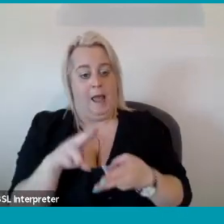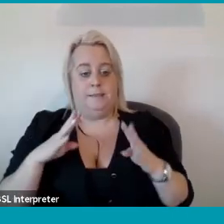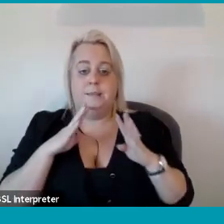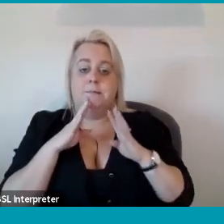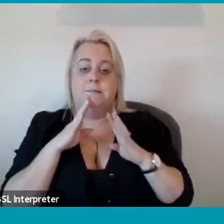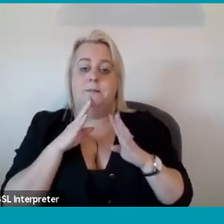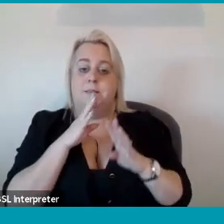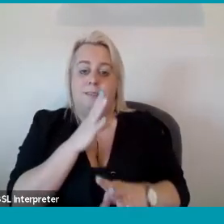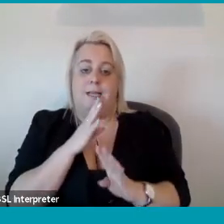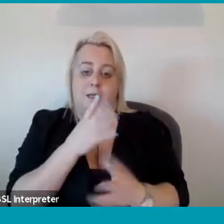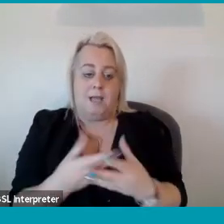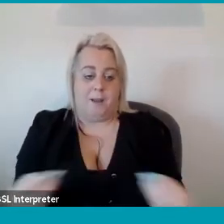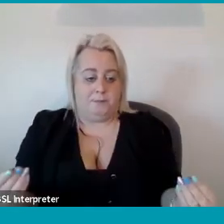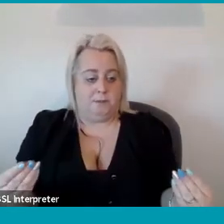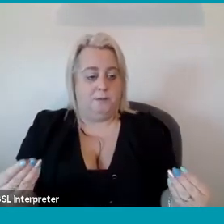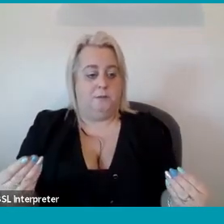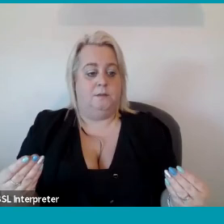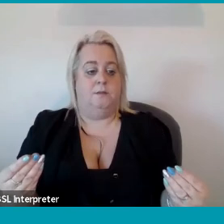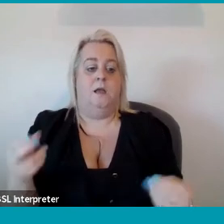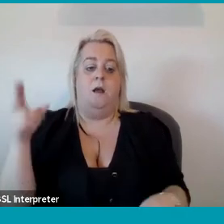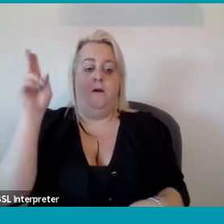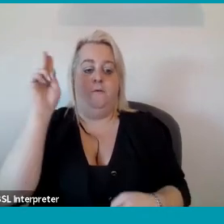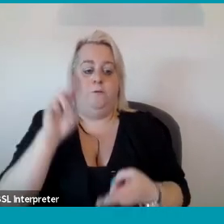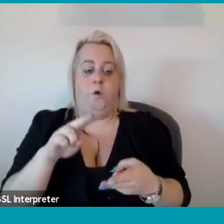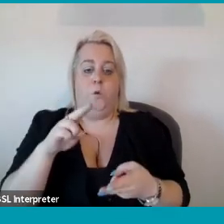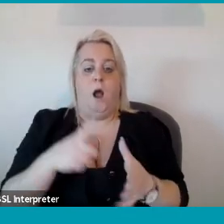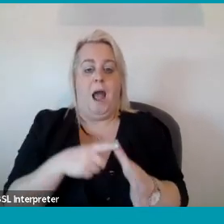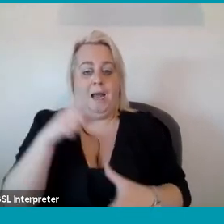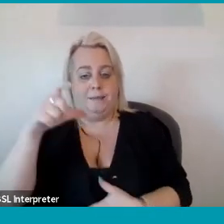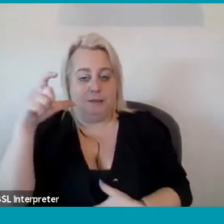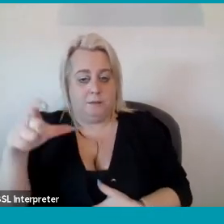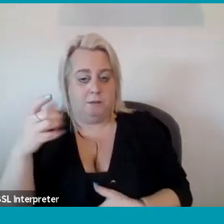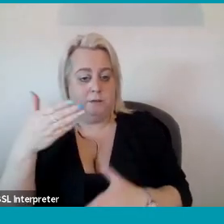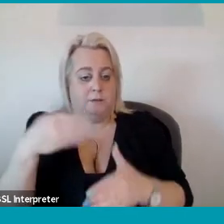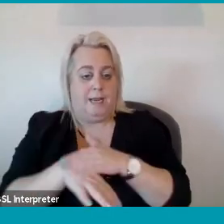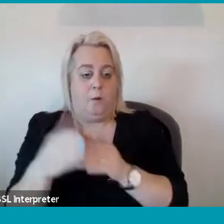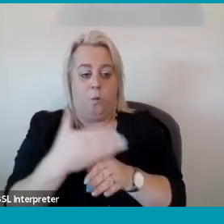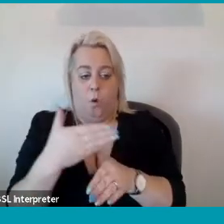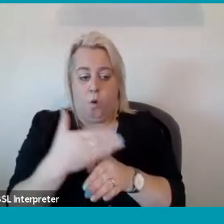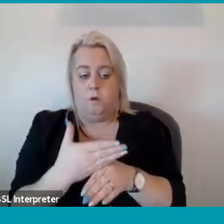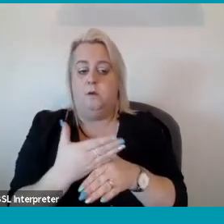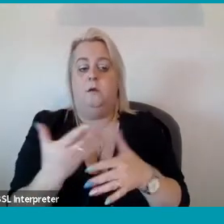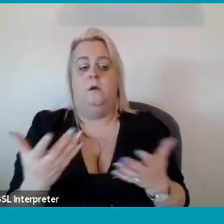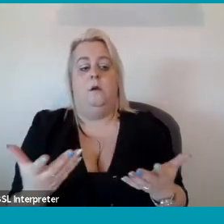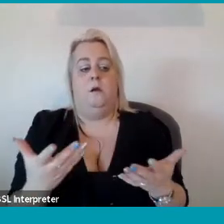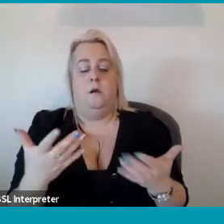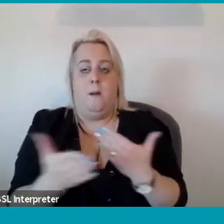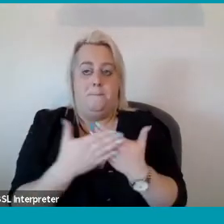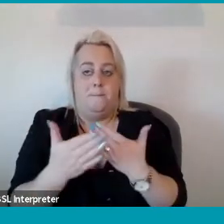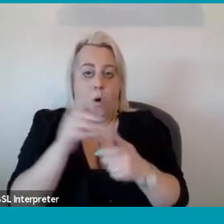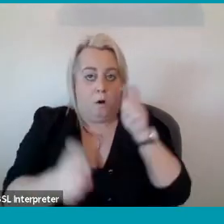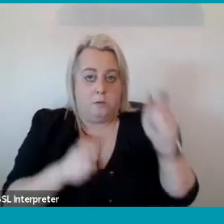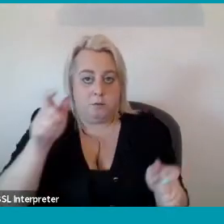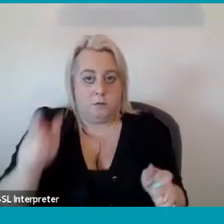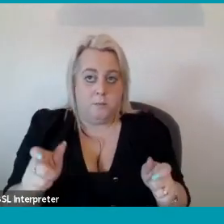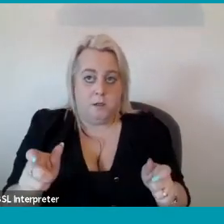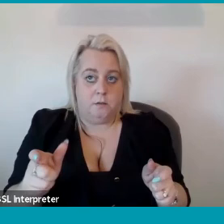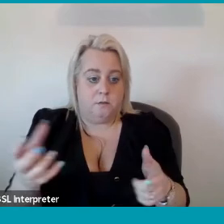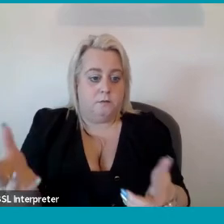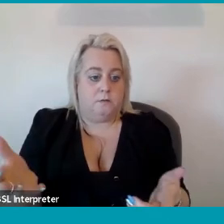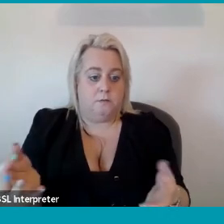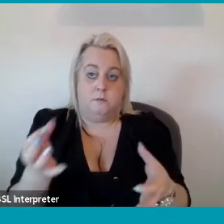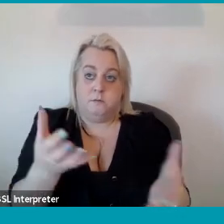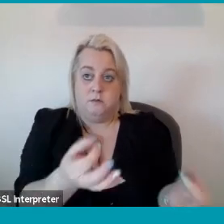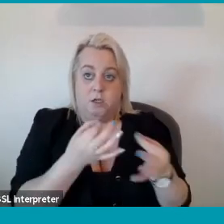workplace accidents, we'll attract more customers, we'll have additional skills, and we'll have enhanced reputation and morale, and we'll have